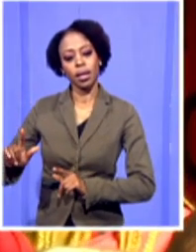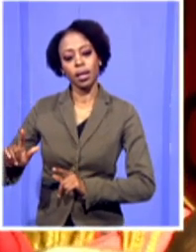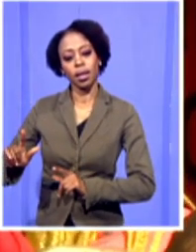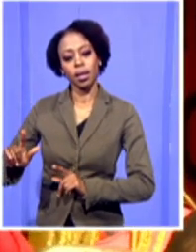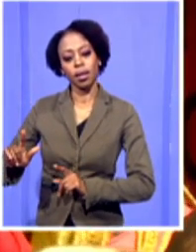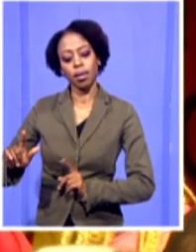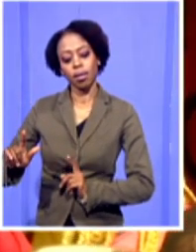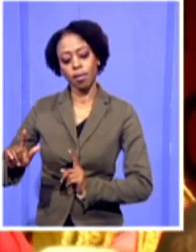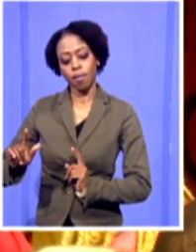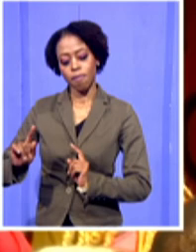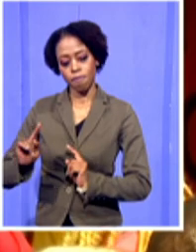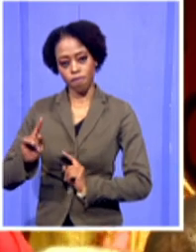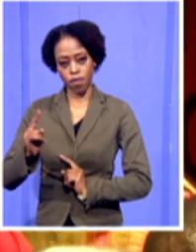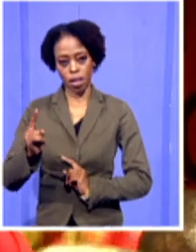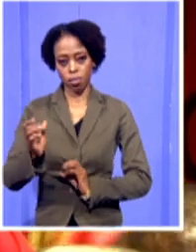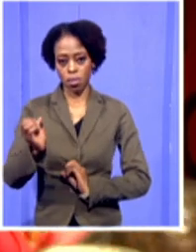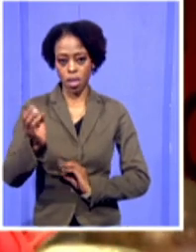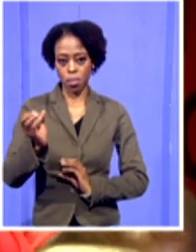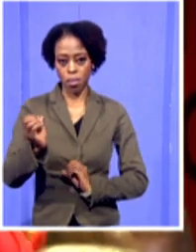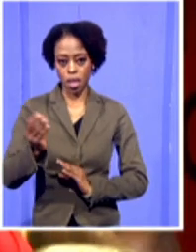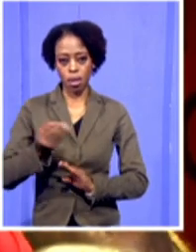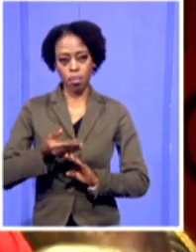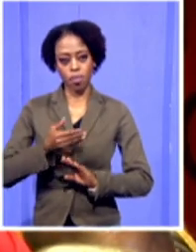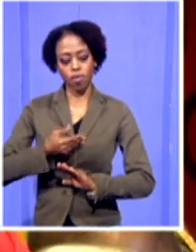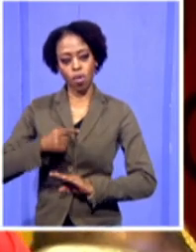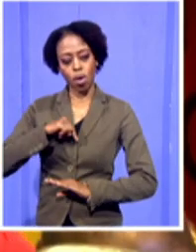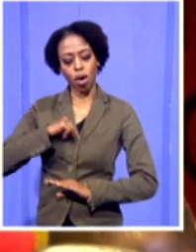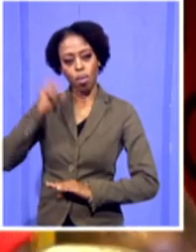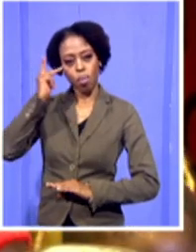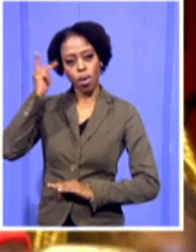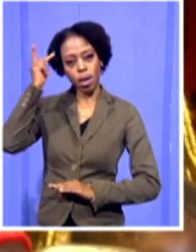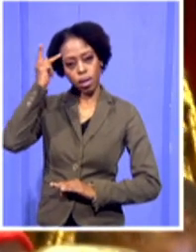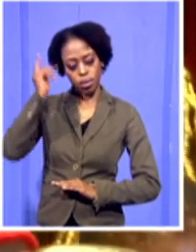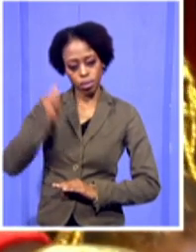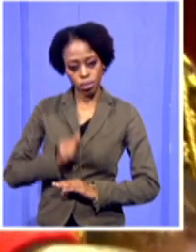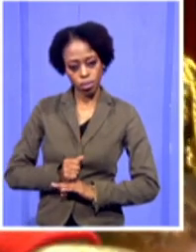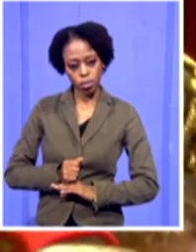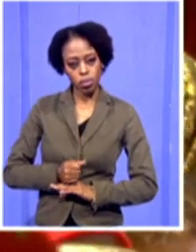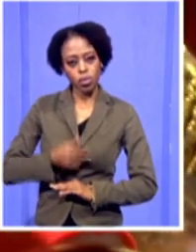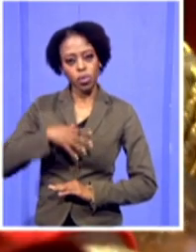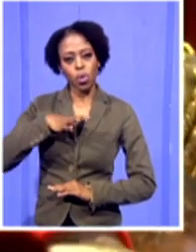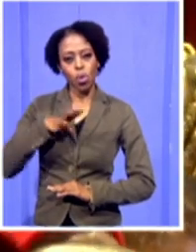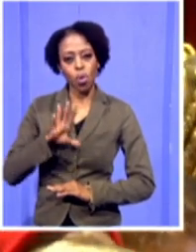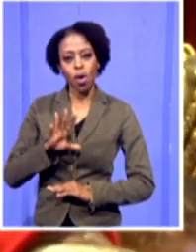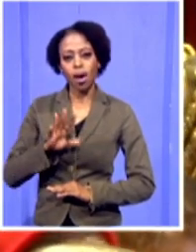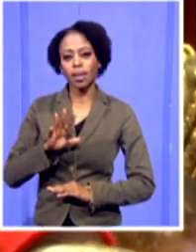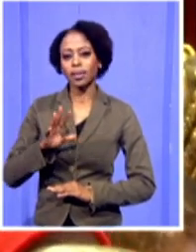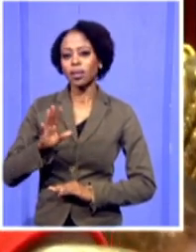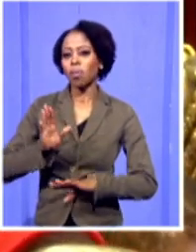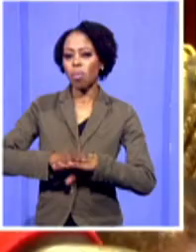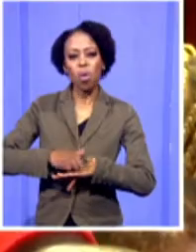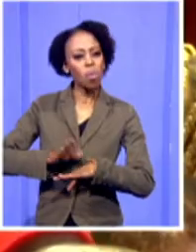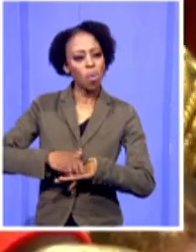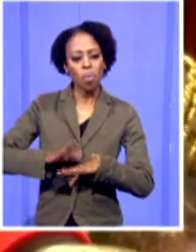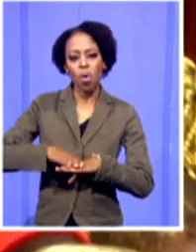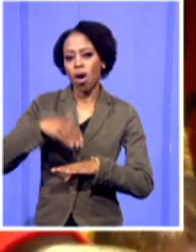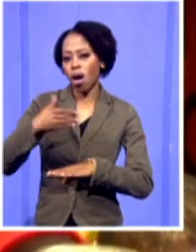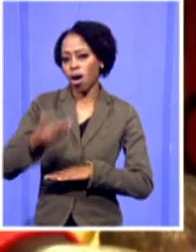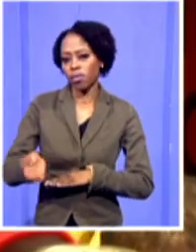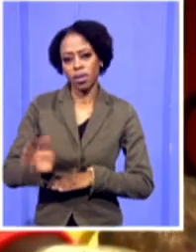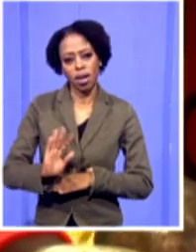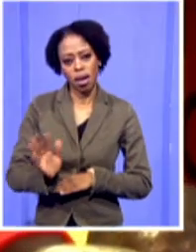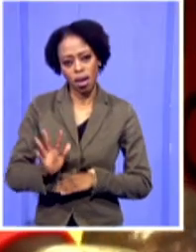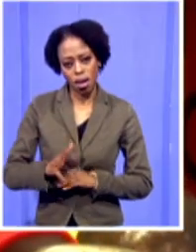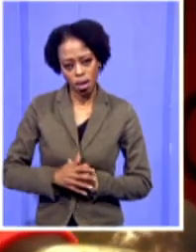party, before our parents. We don't want to have other views after our parents spoke. At least as